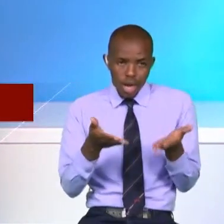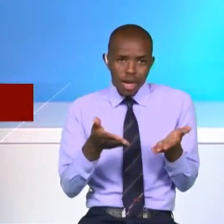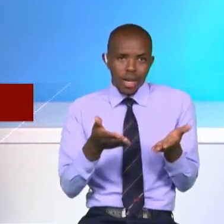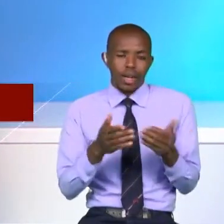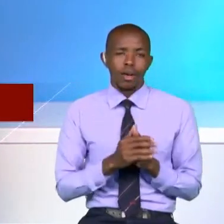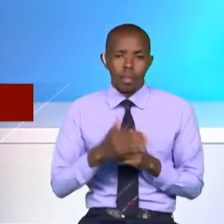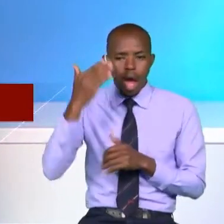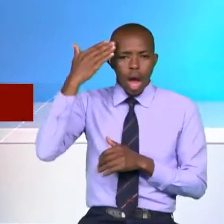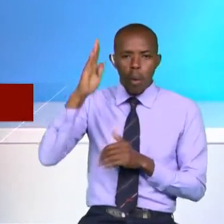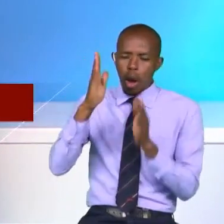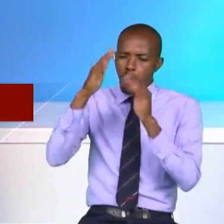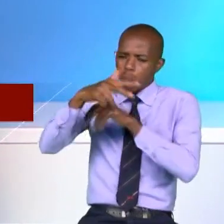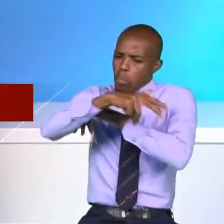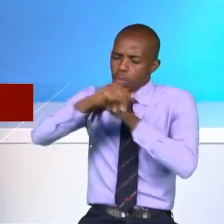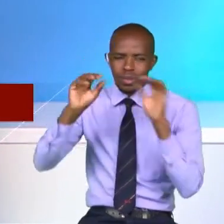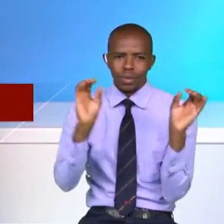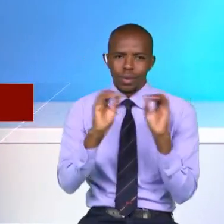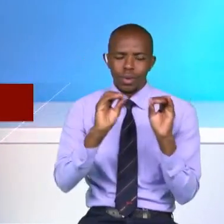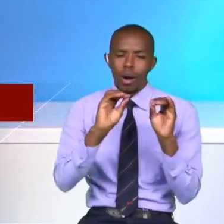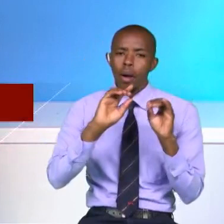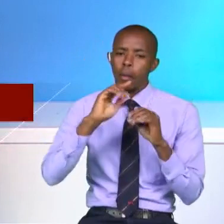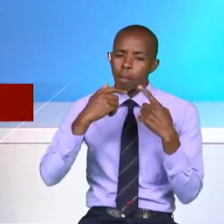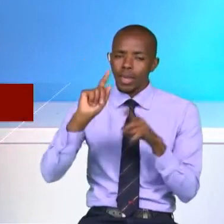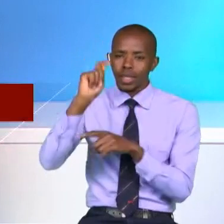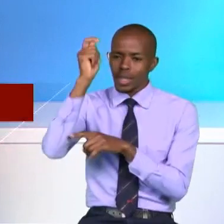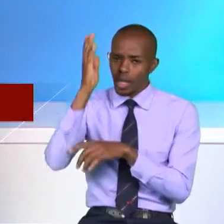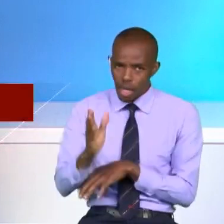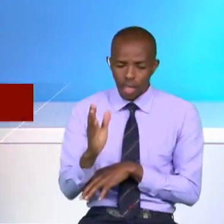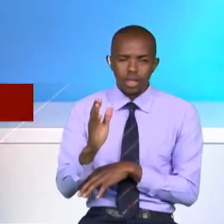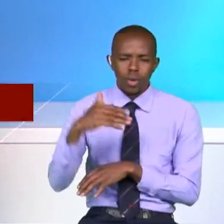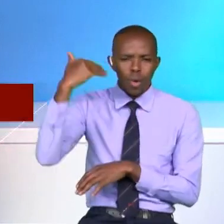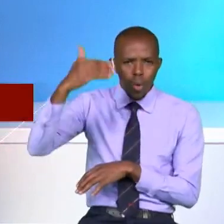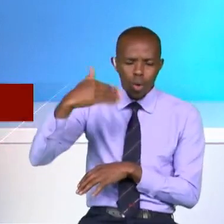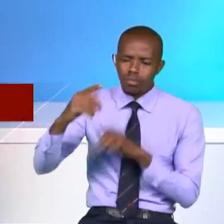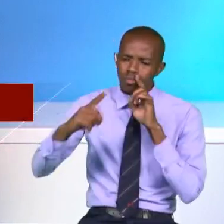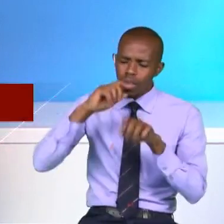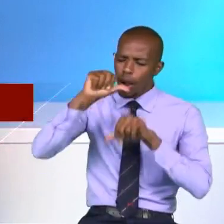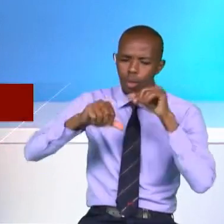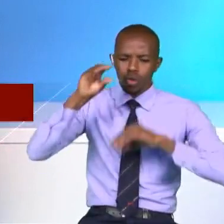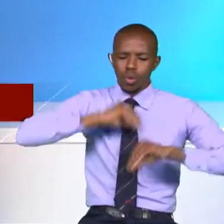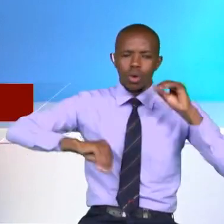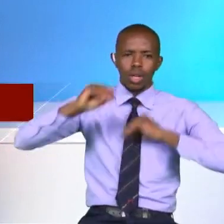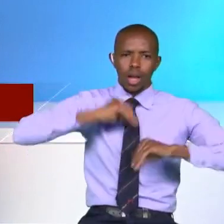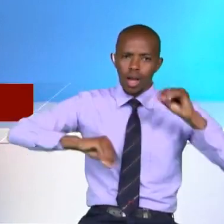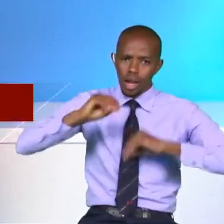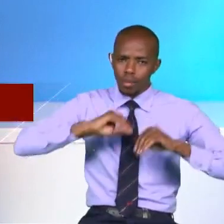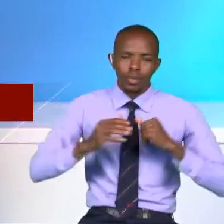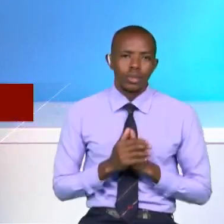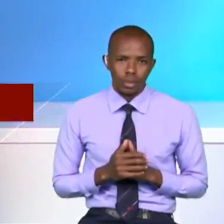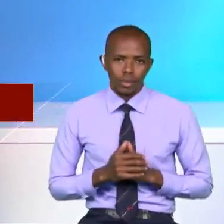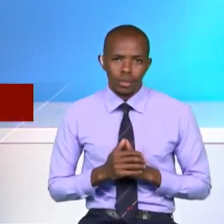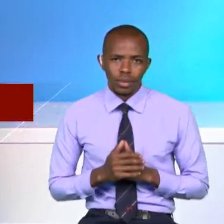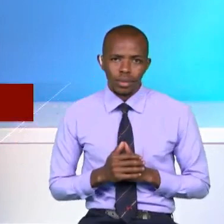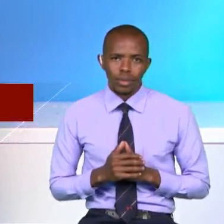aware of who has stolen what money. But Kenyans have always been talking about corruption, right? And from